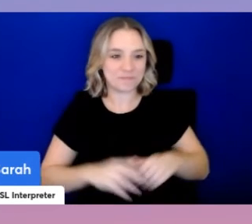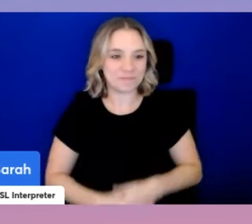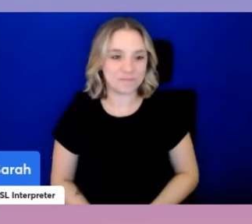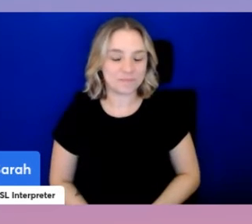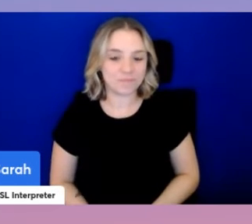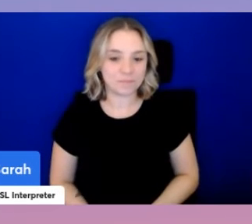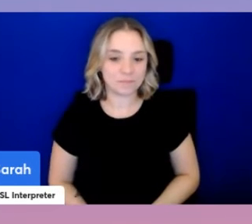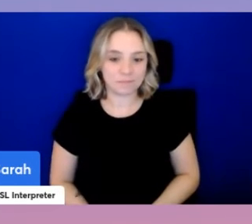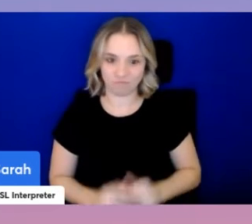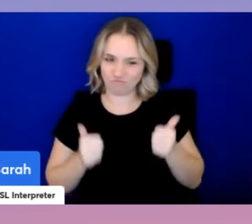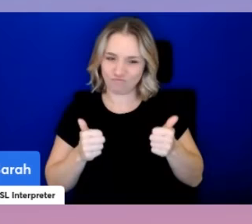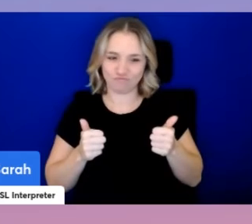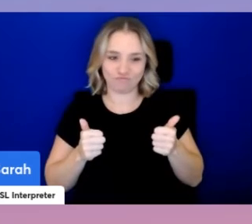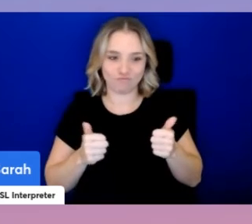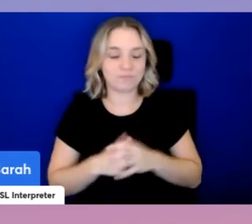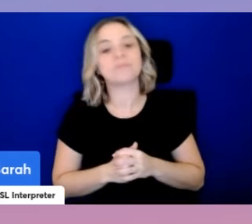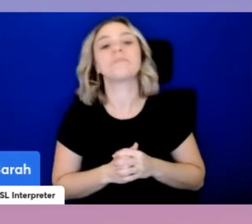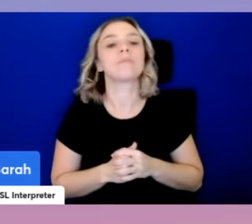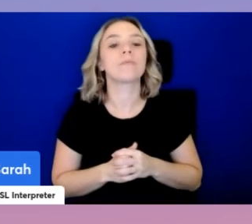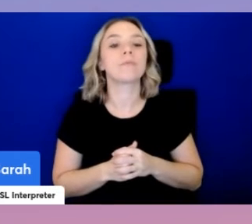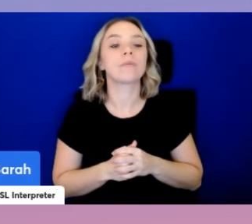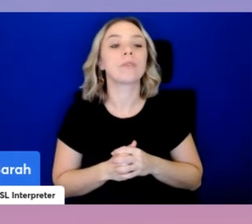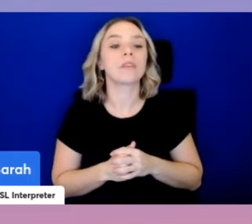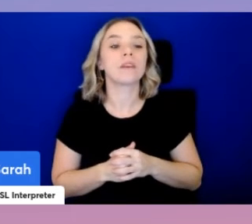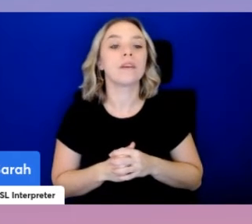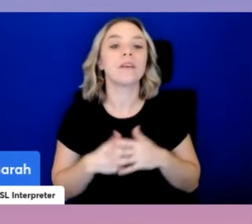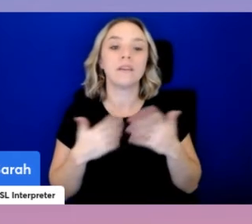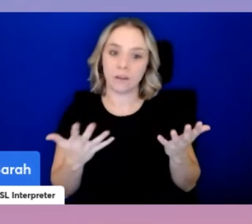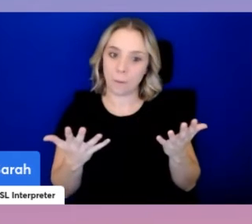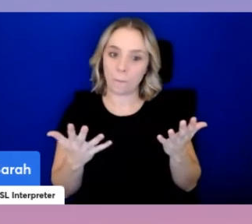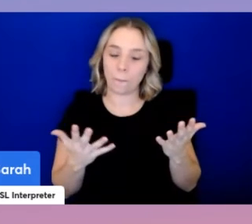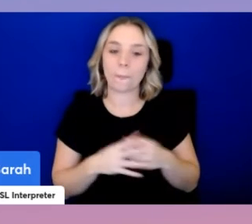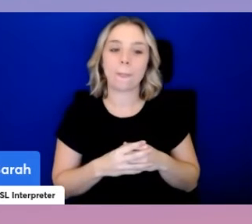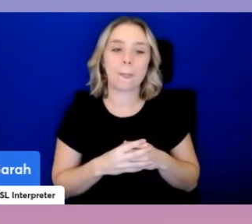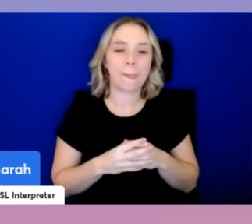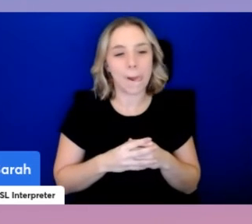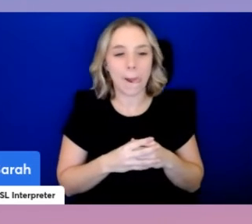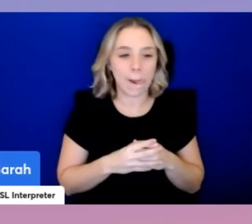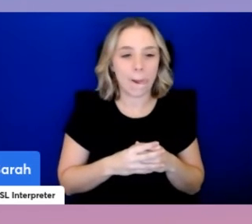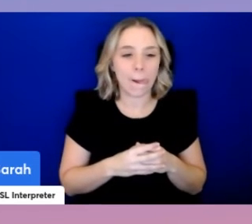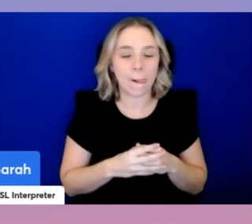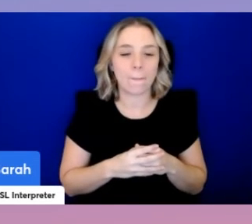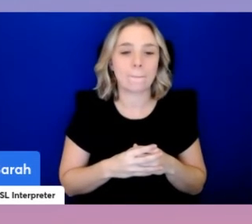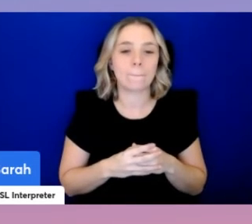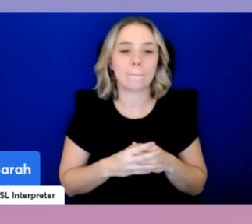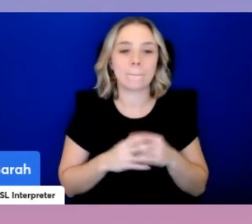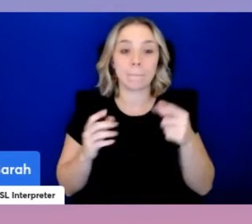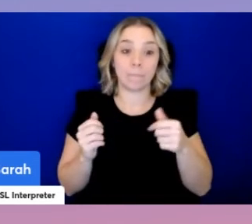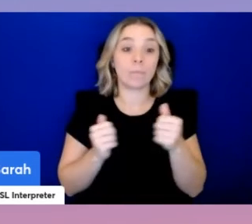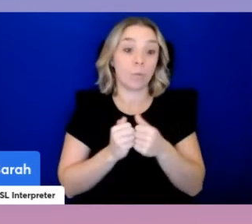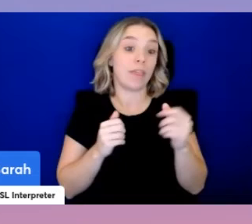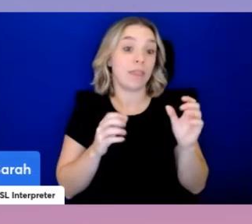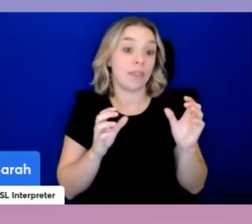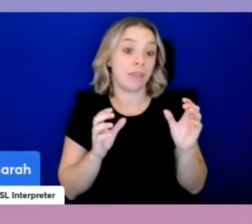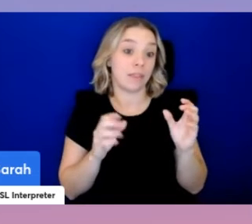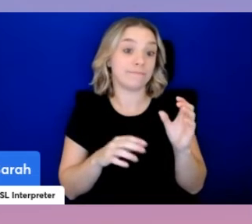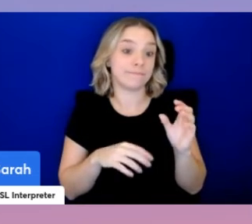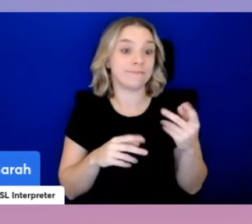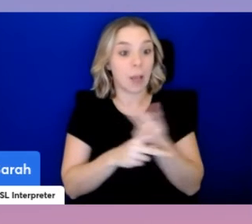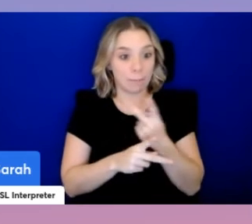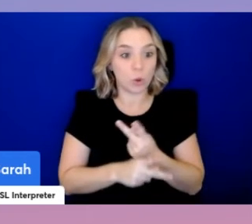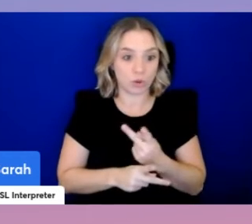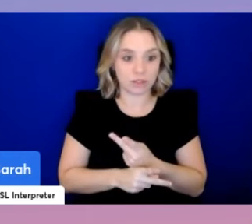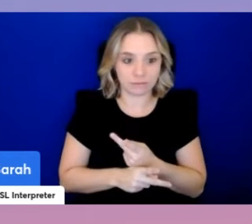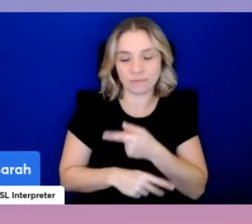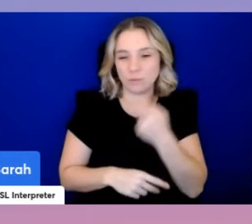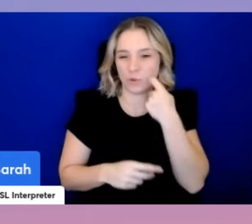I think that's good. So let's start with the compute. We just created a cluster. As